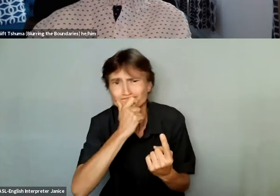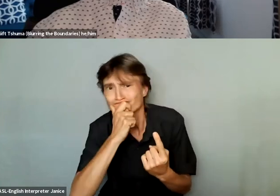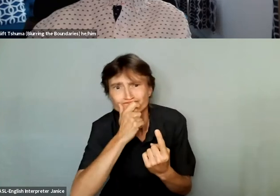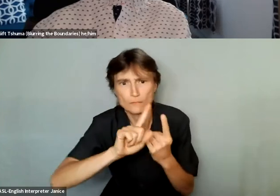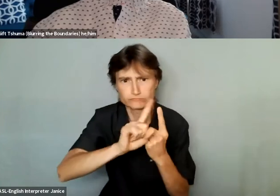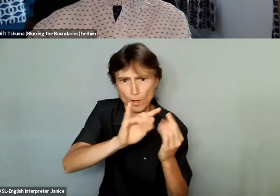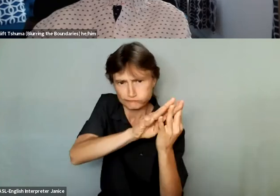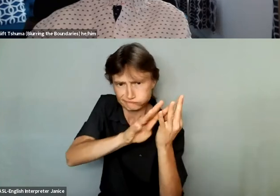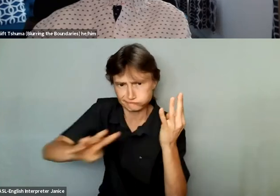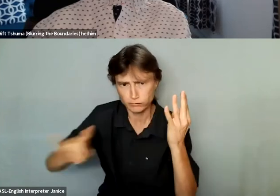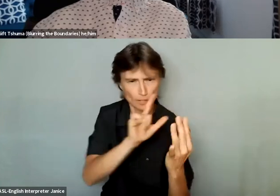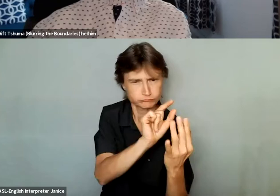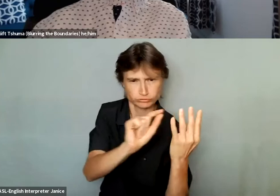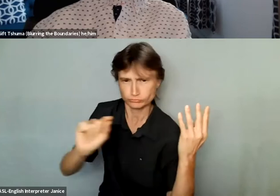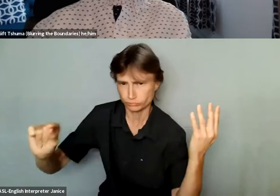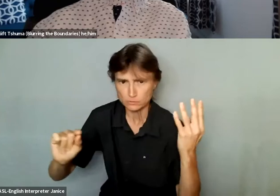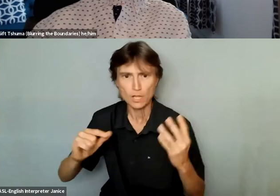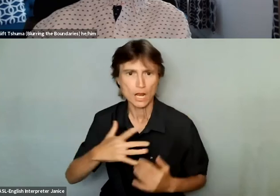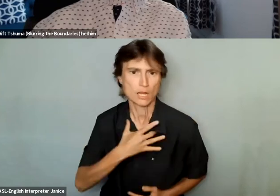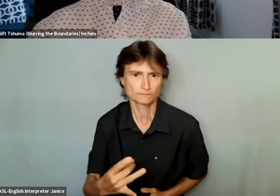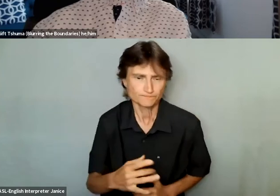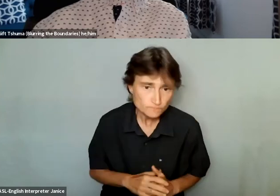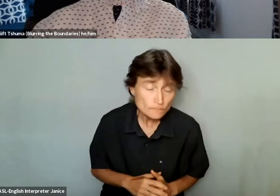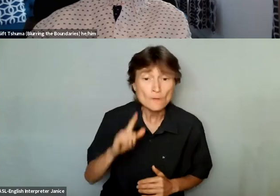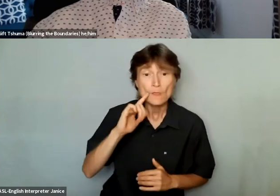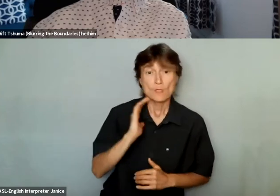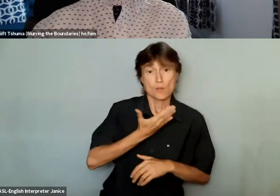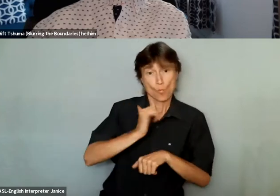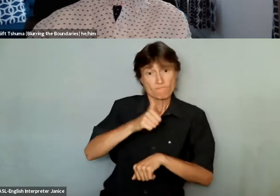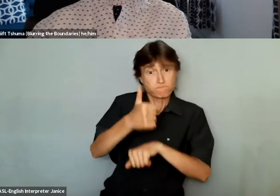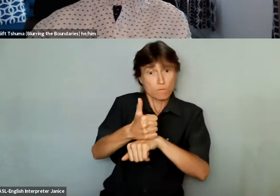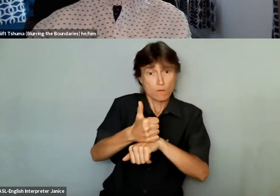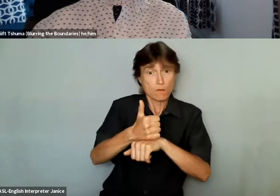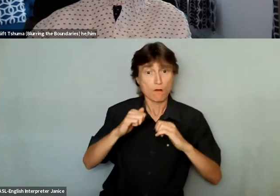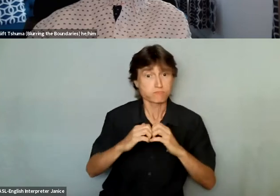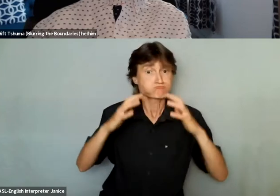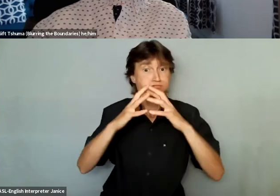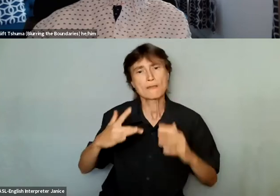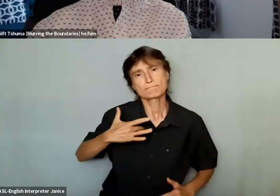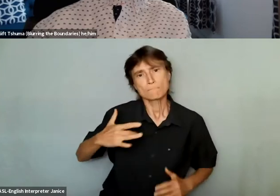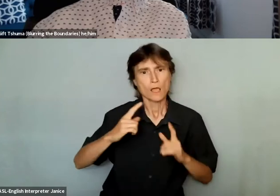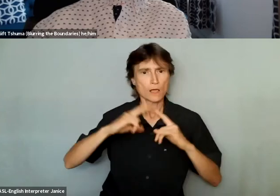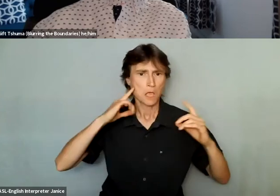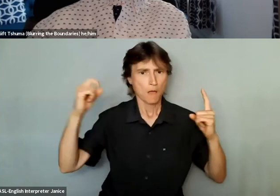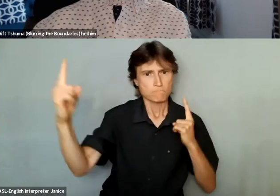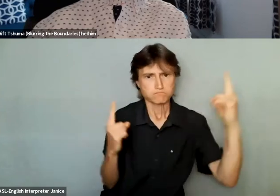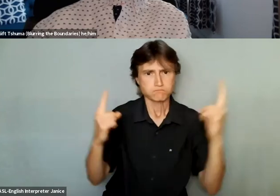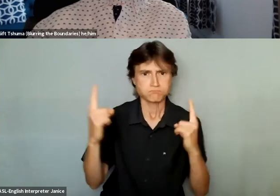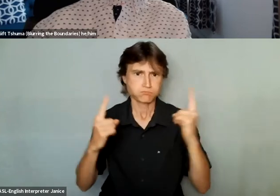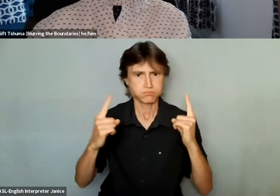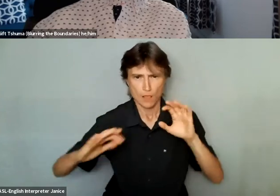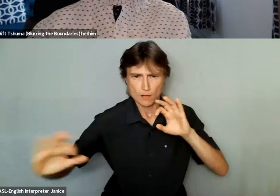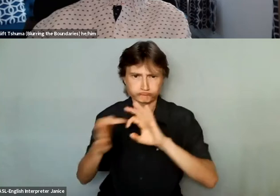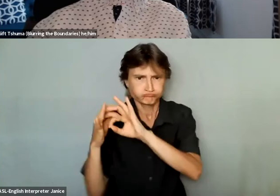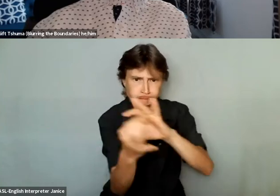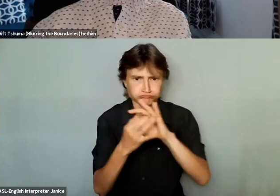The format that we're working on at the moment is essentially it's a jam session. The focus usually ends up on what we can call music,